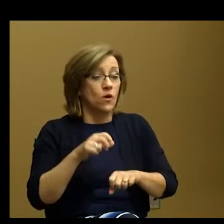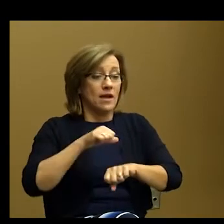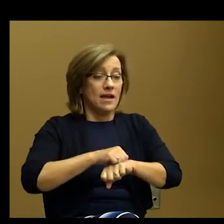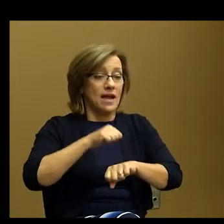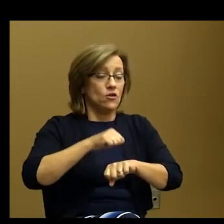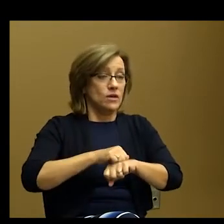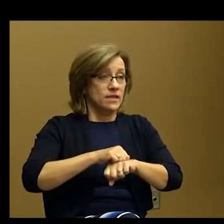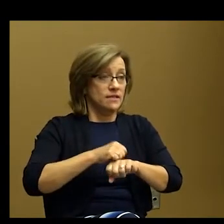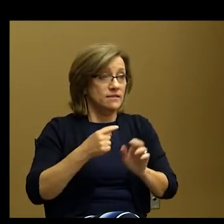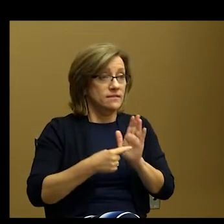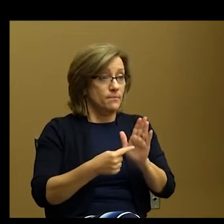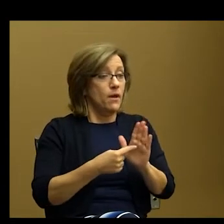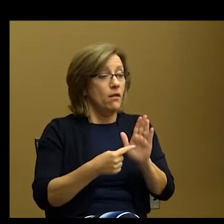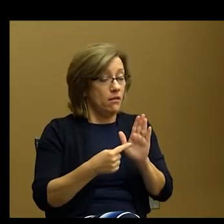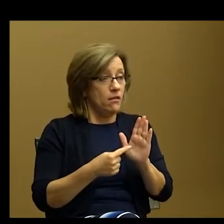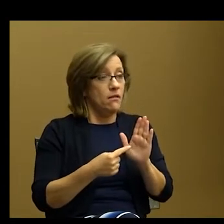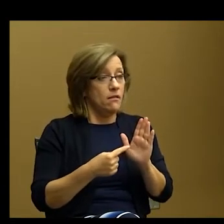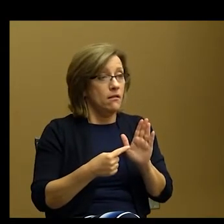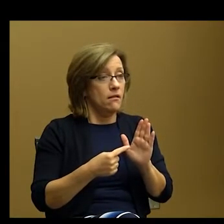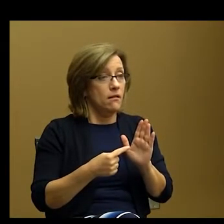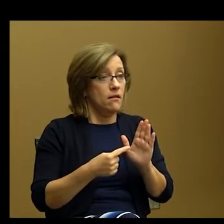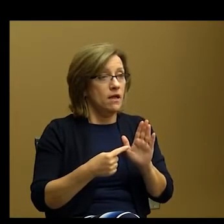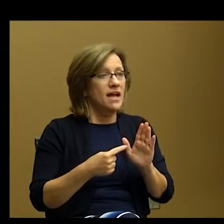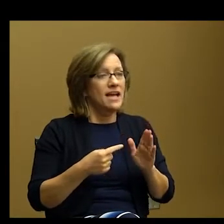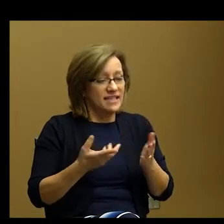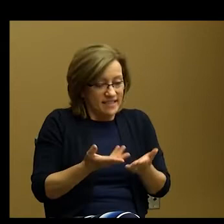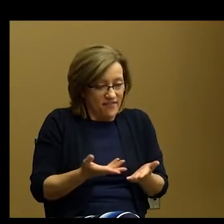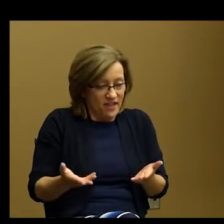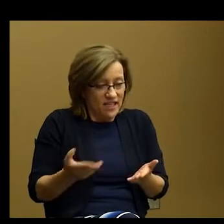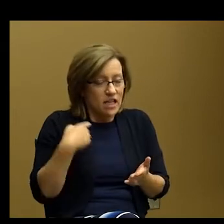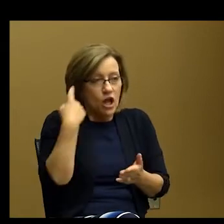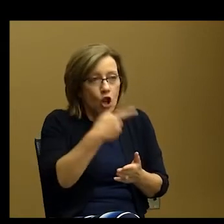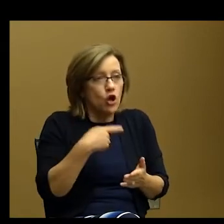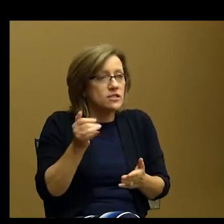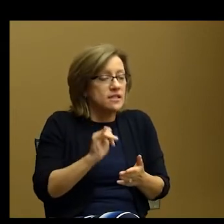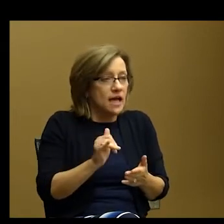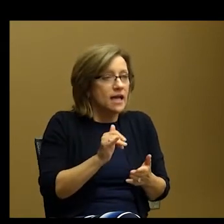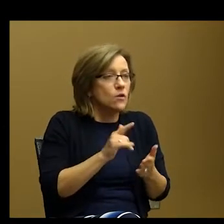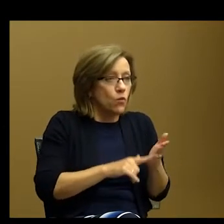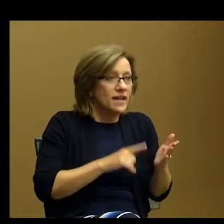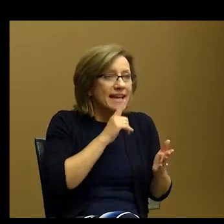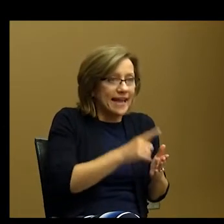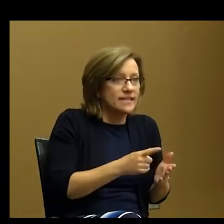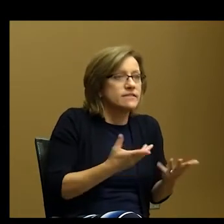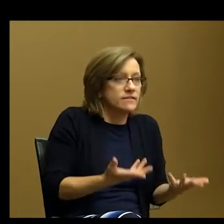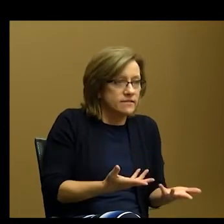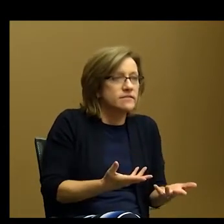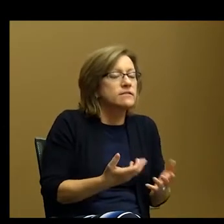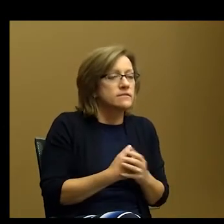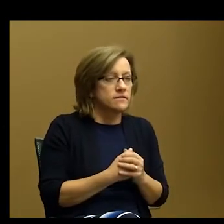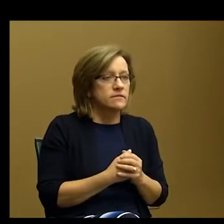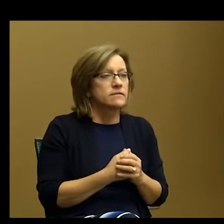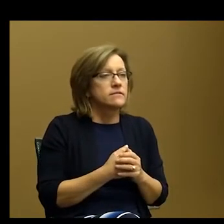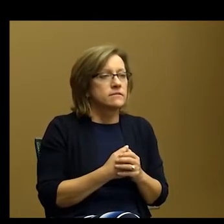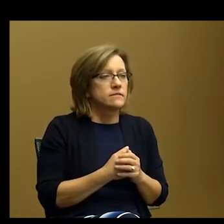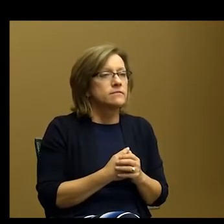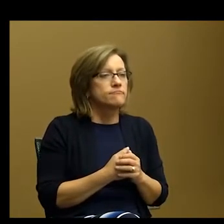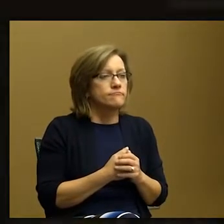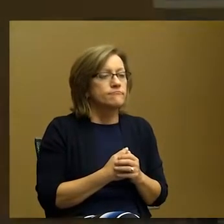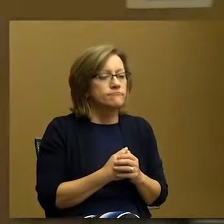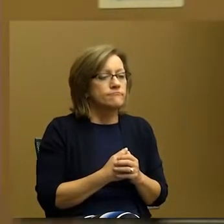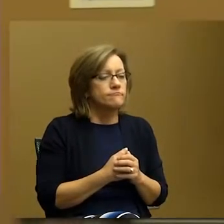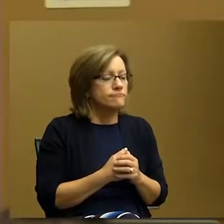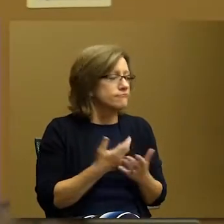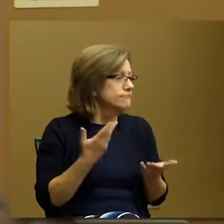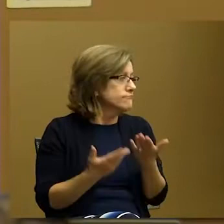symbols, they physically resemble what they represent and are used to communicate. So